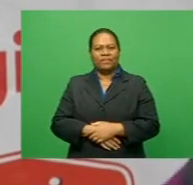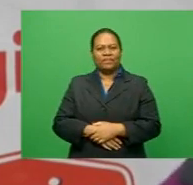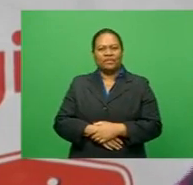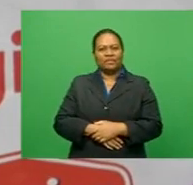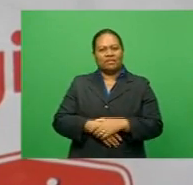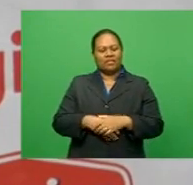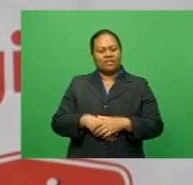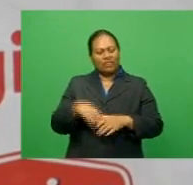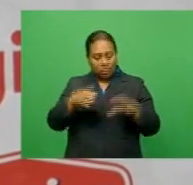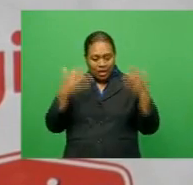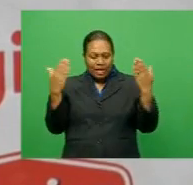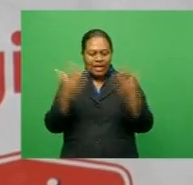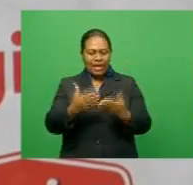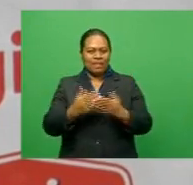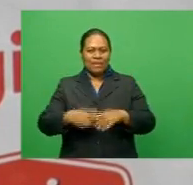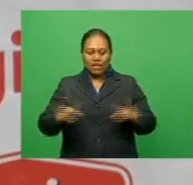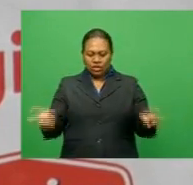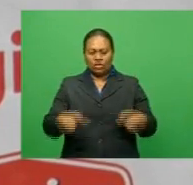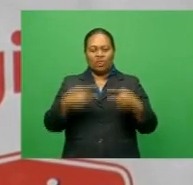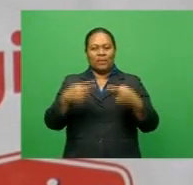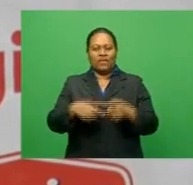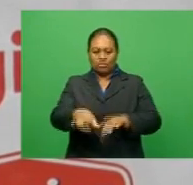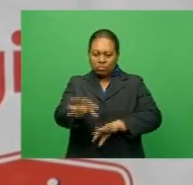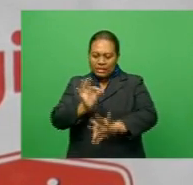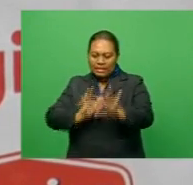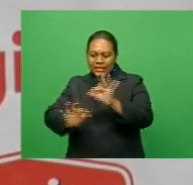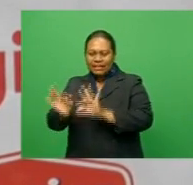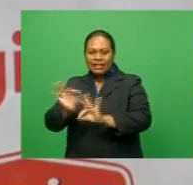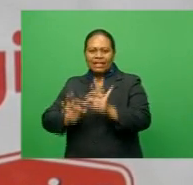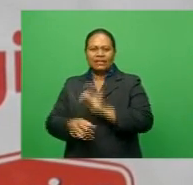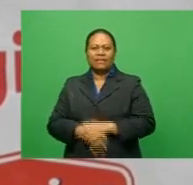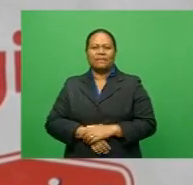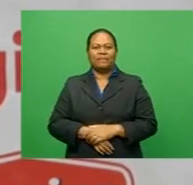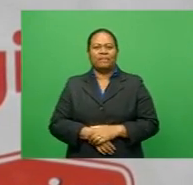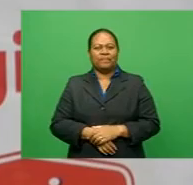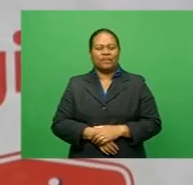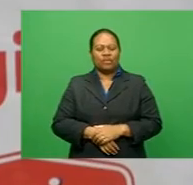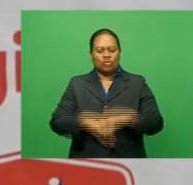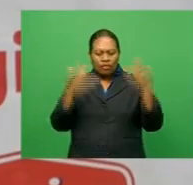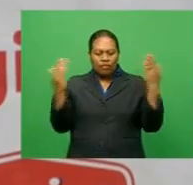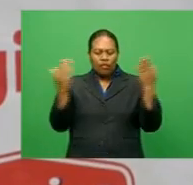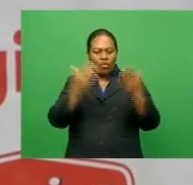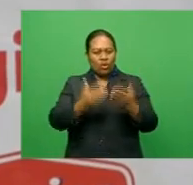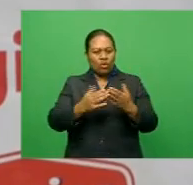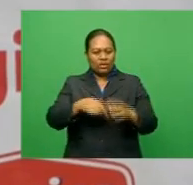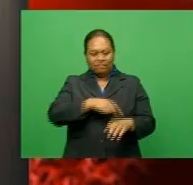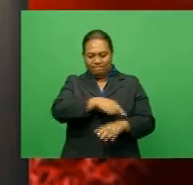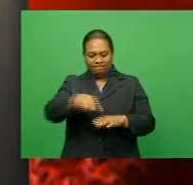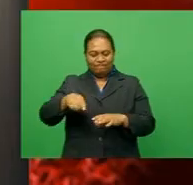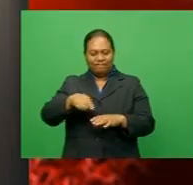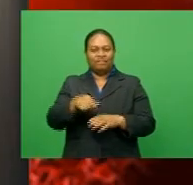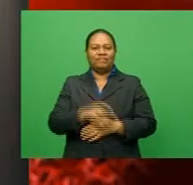the aim of this whole competition, and our selectors, our panel was asked to focus on those areas.